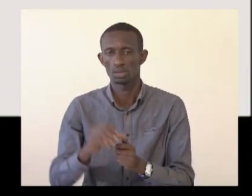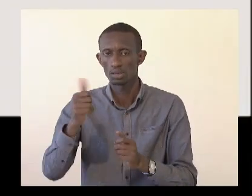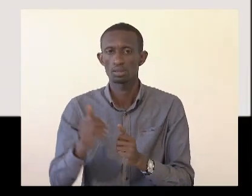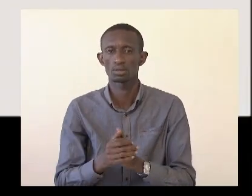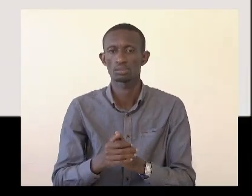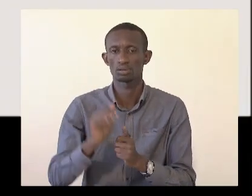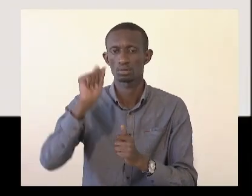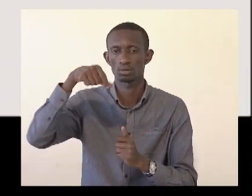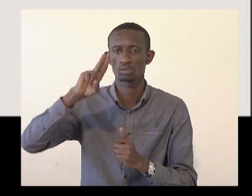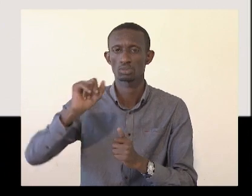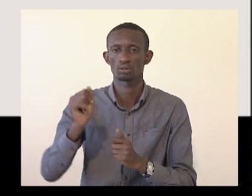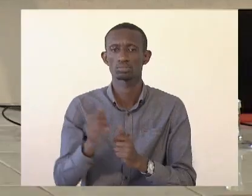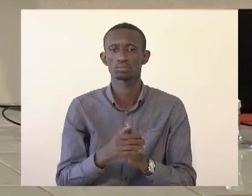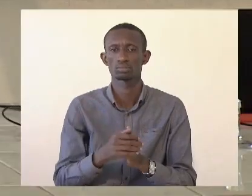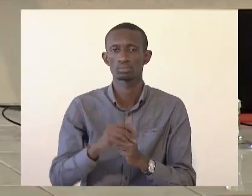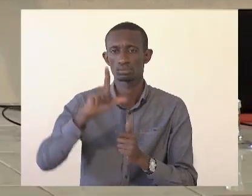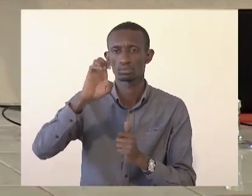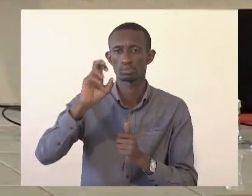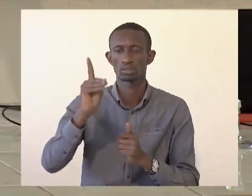iodide. Lead